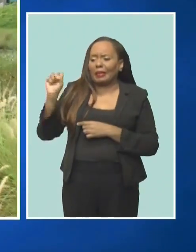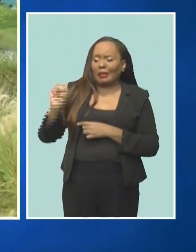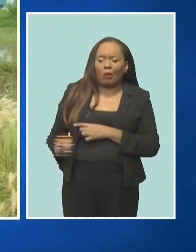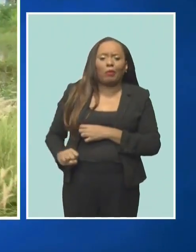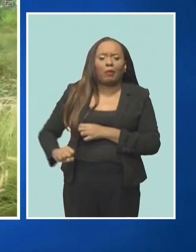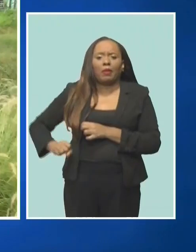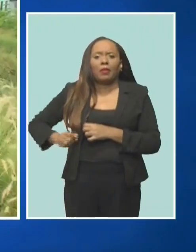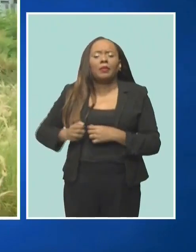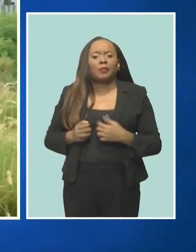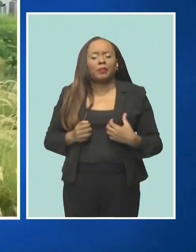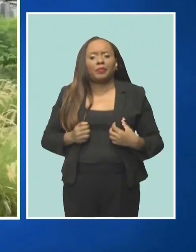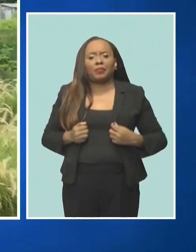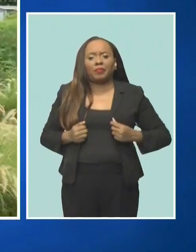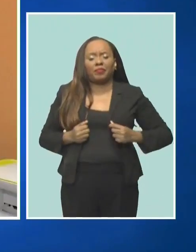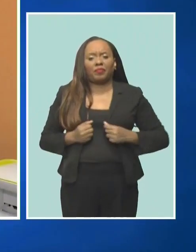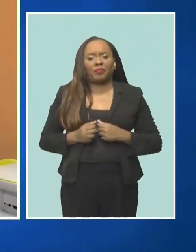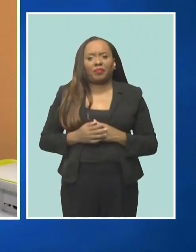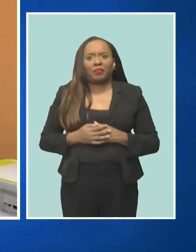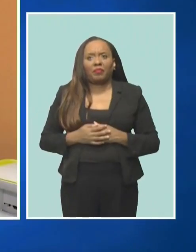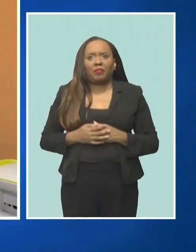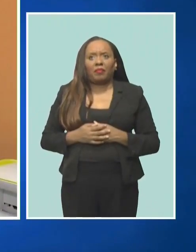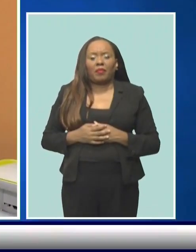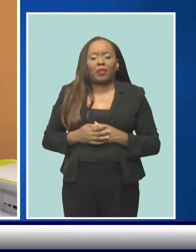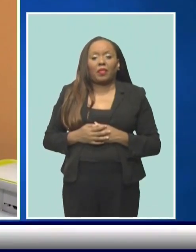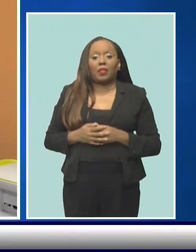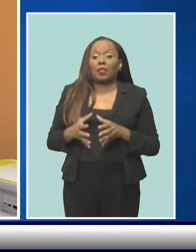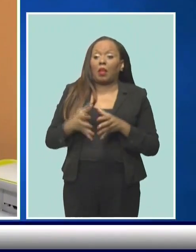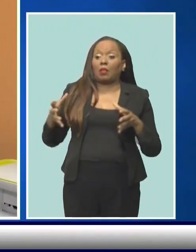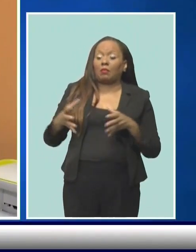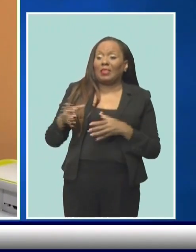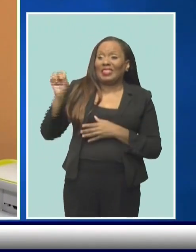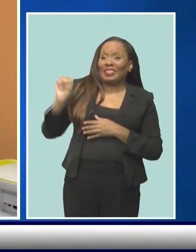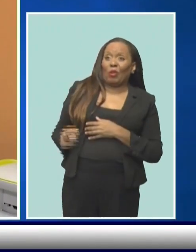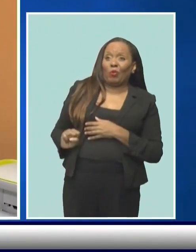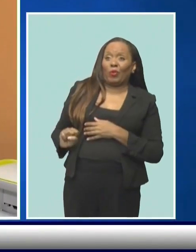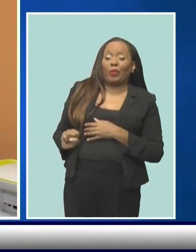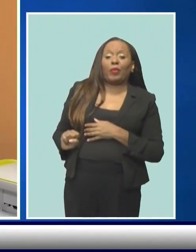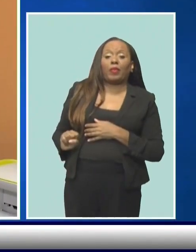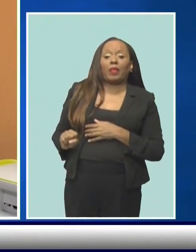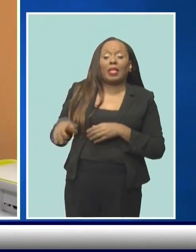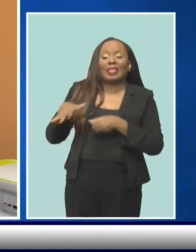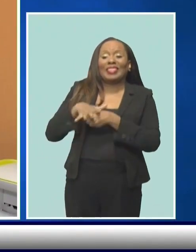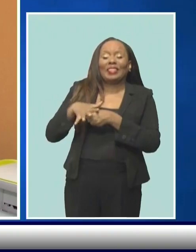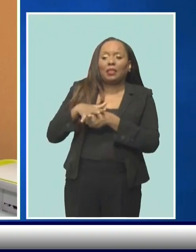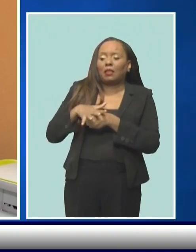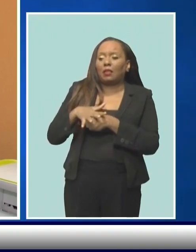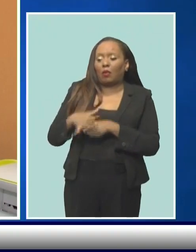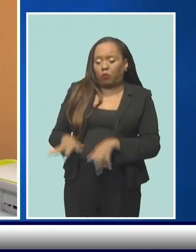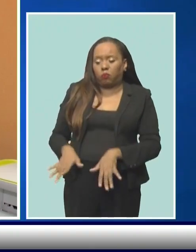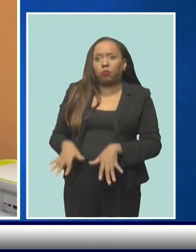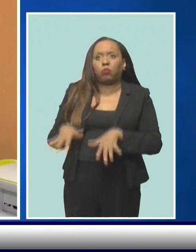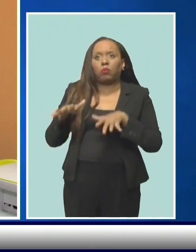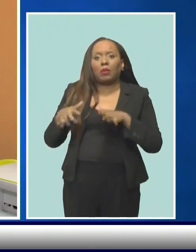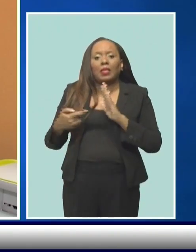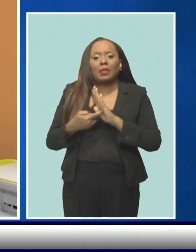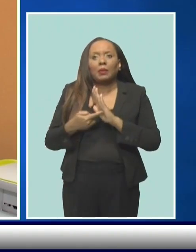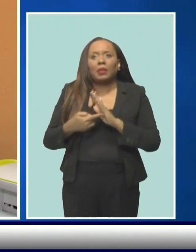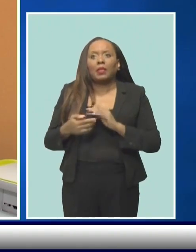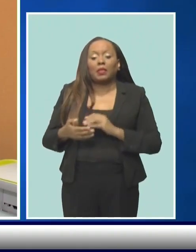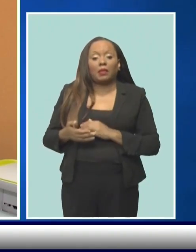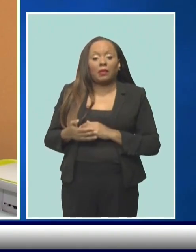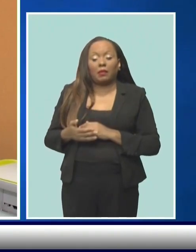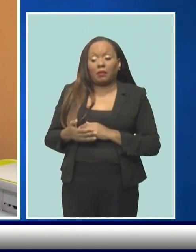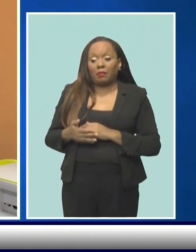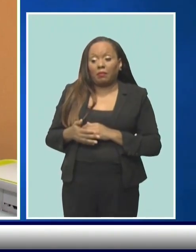It seems that most of the southern parishes had some good in terms of accumulation. So, for example, here at Charnois, we